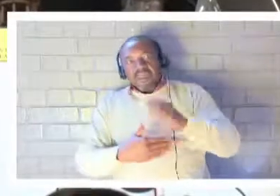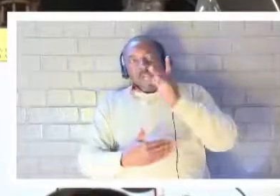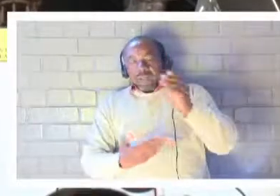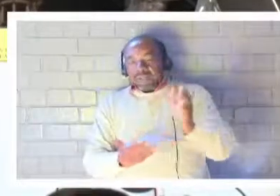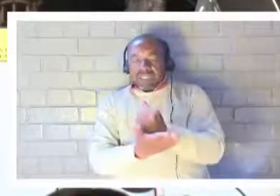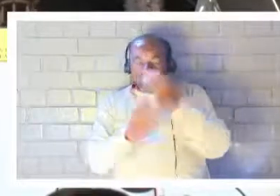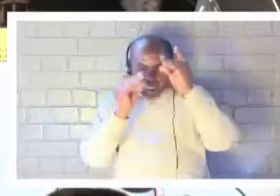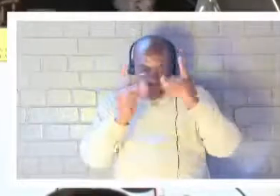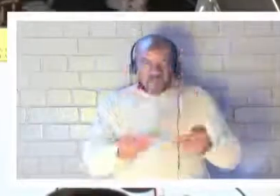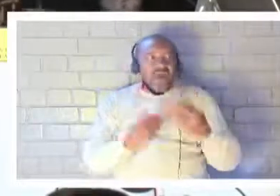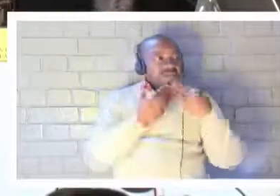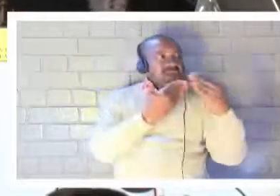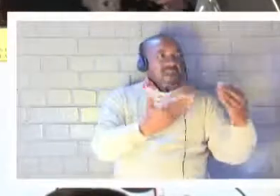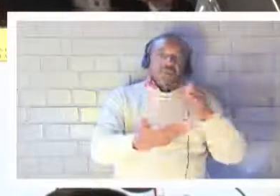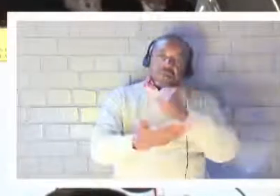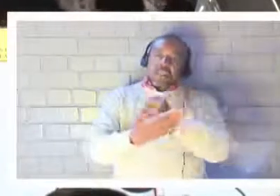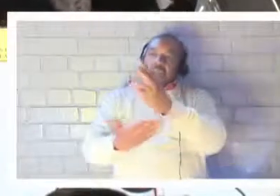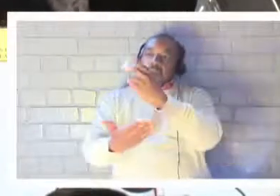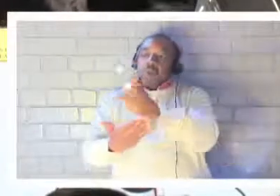stakeholders.